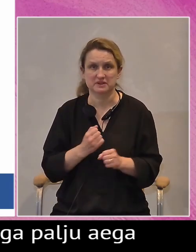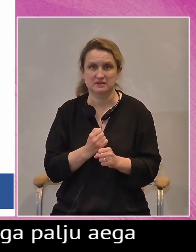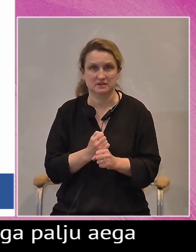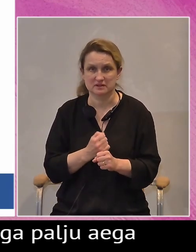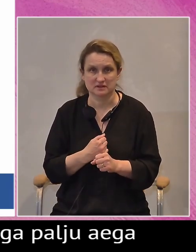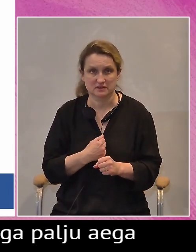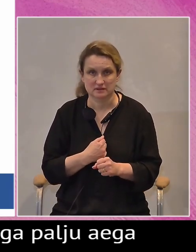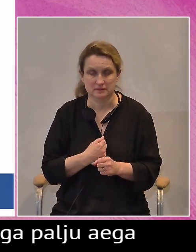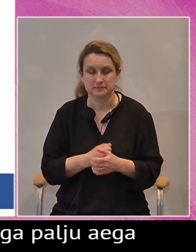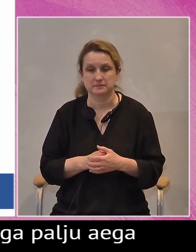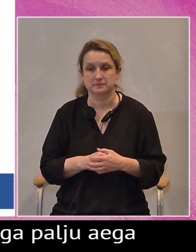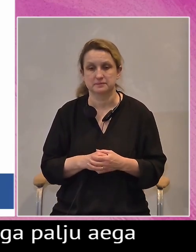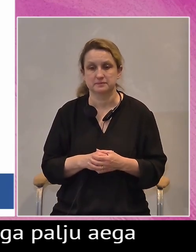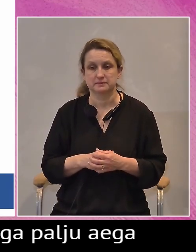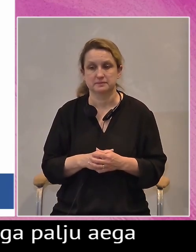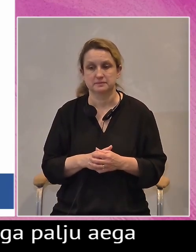diagnosis?